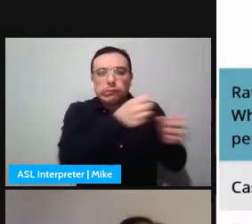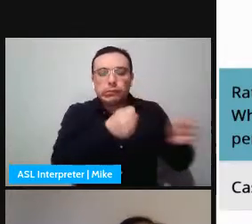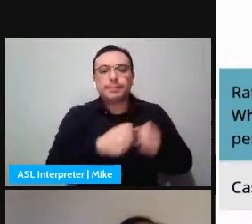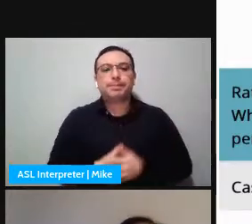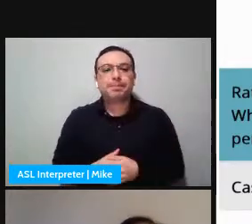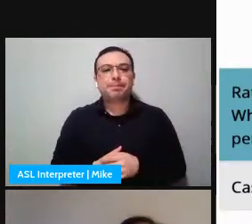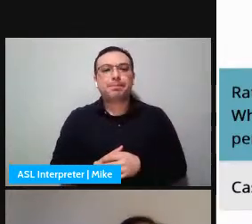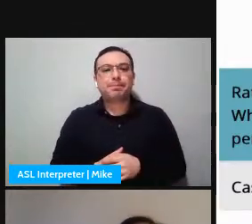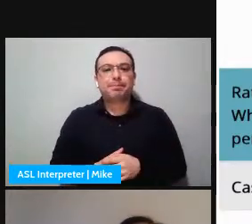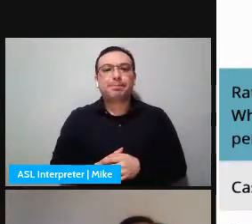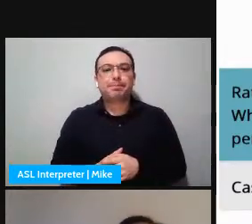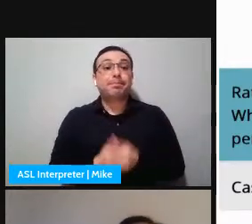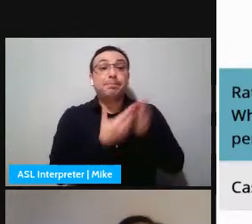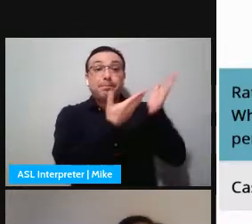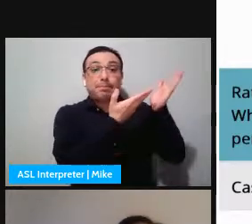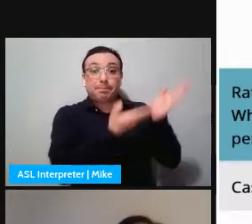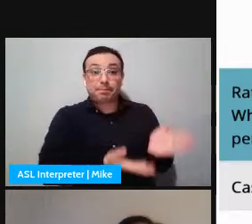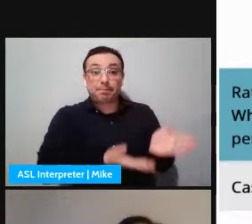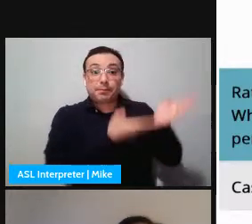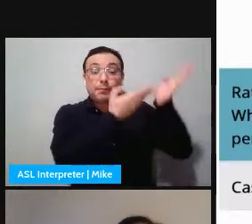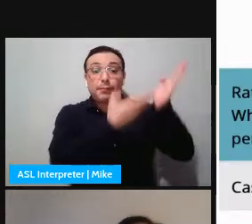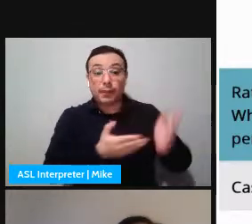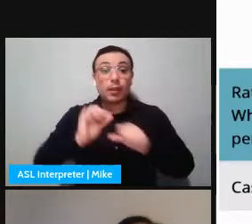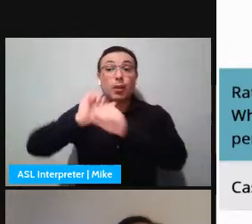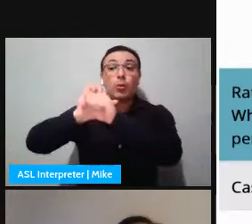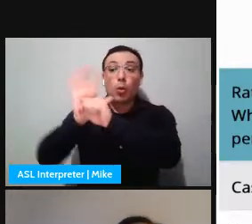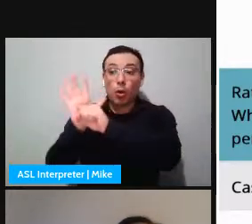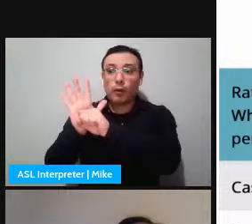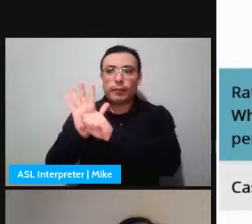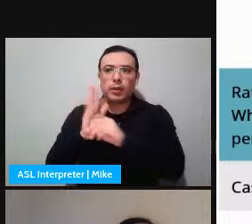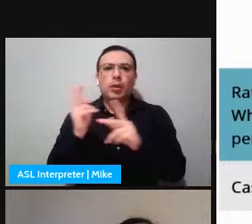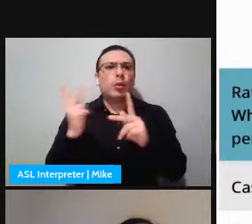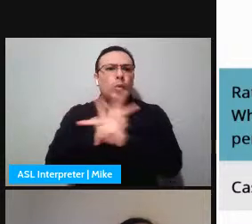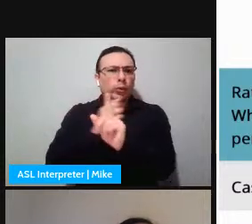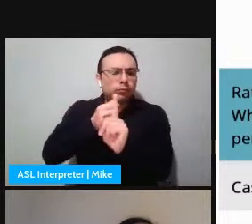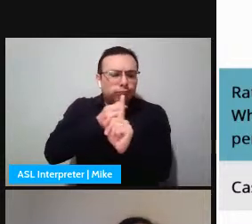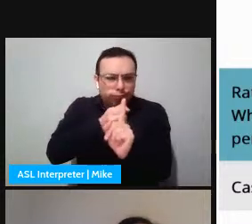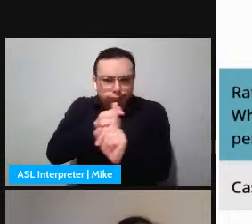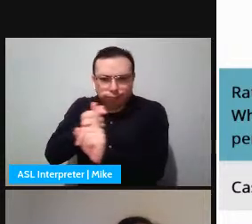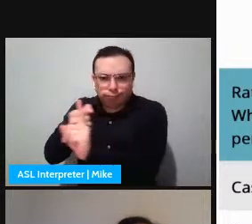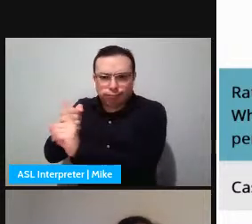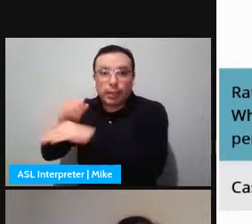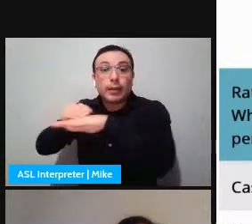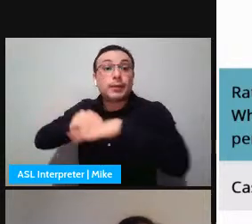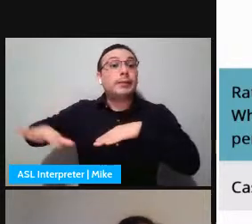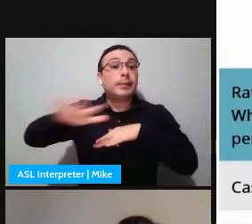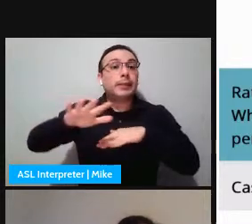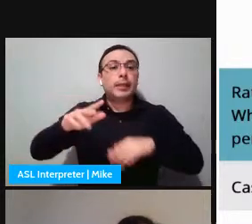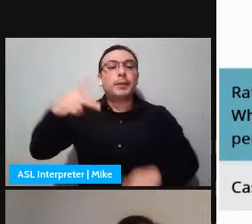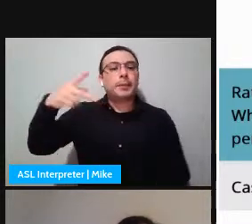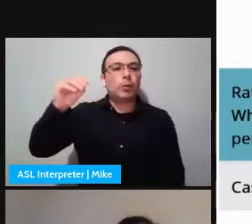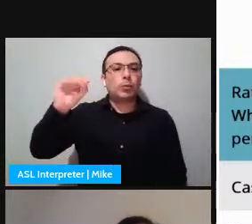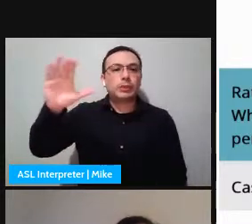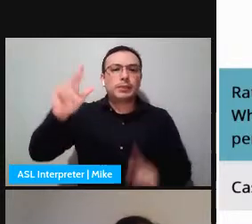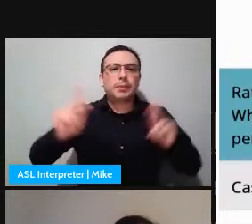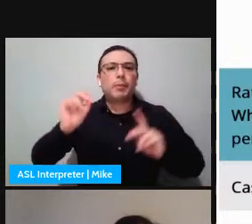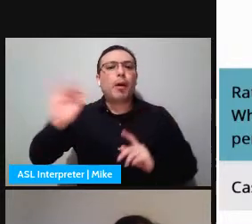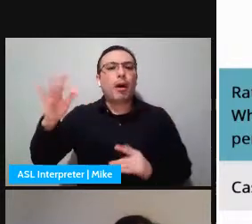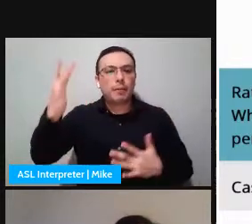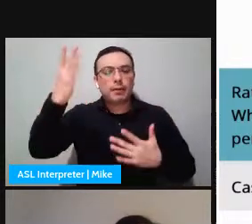about how COVID-19 has disproportionately impacted people of color. And we know that pertains to both